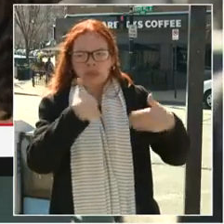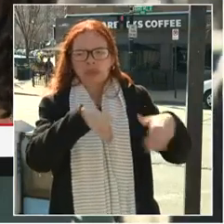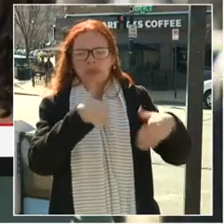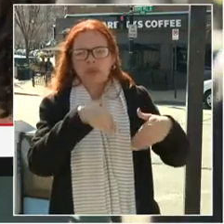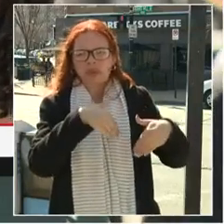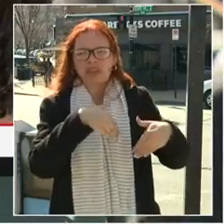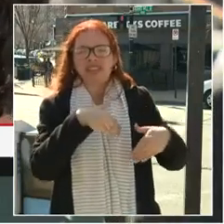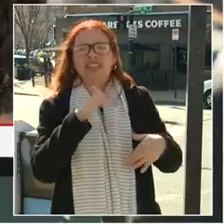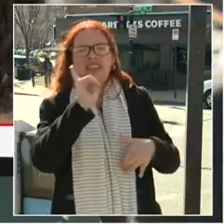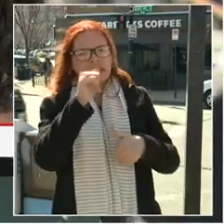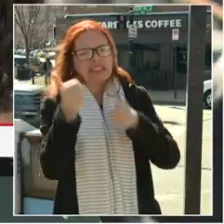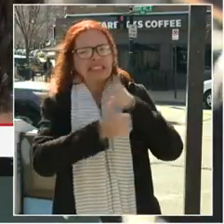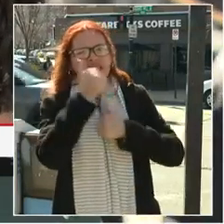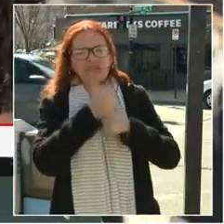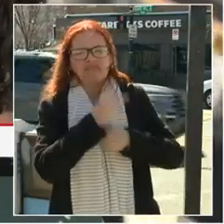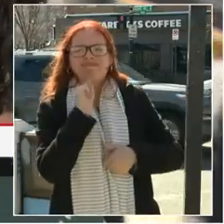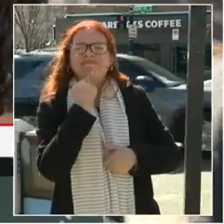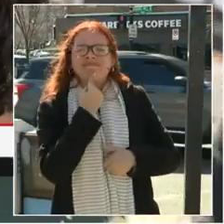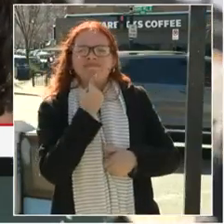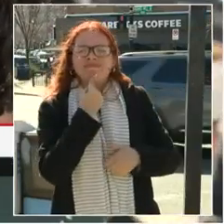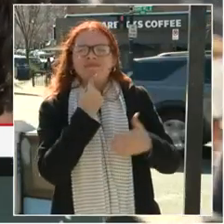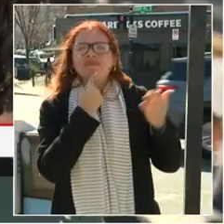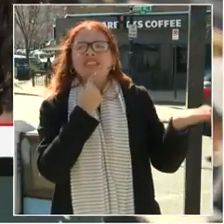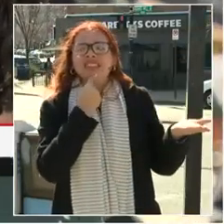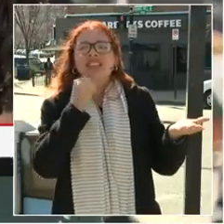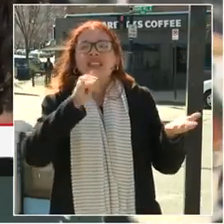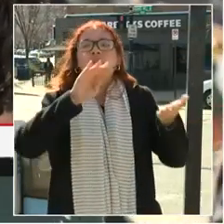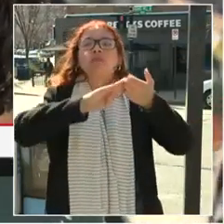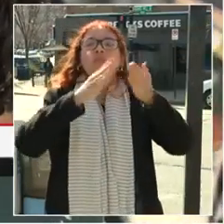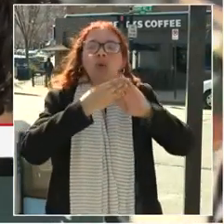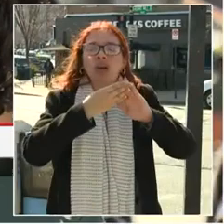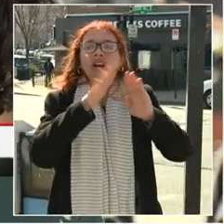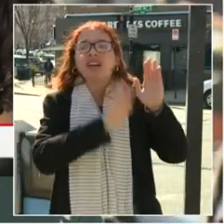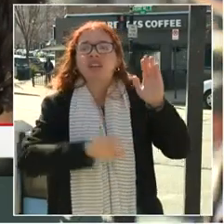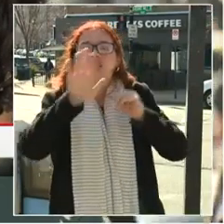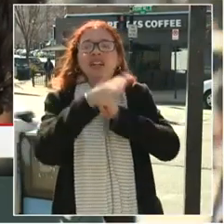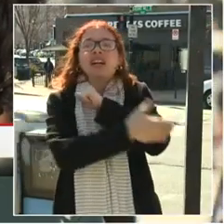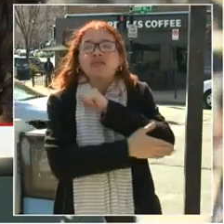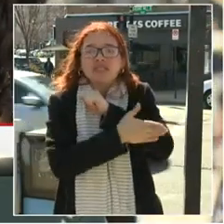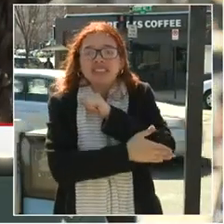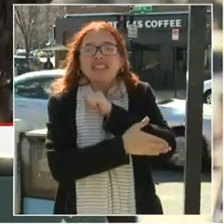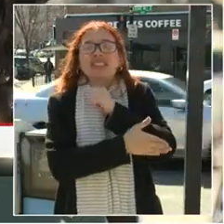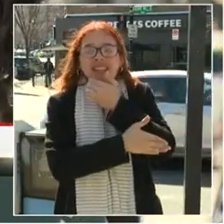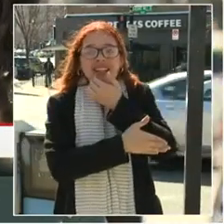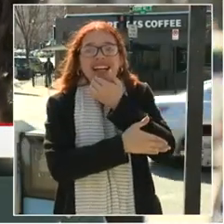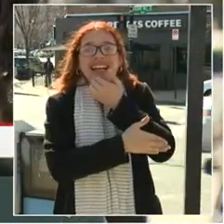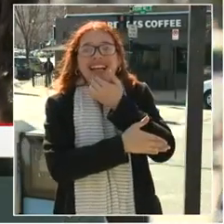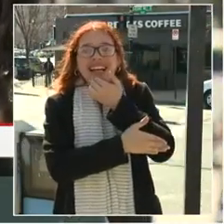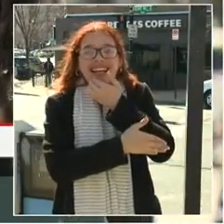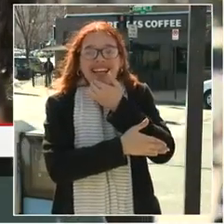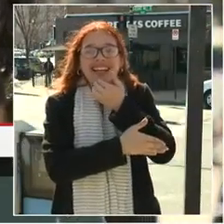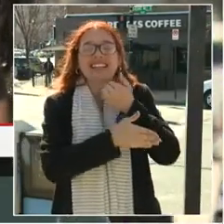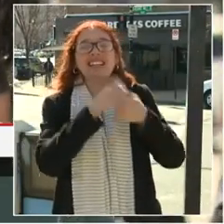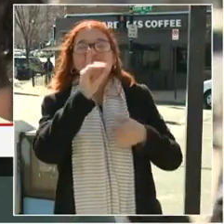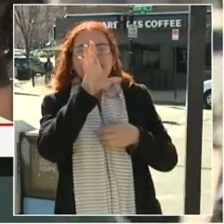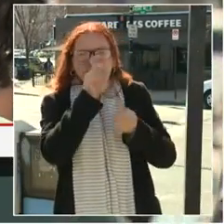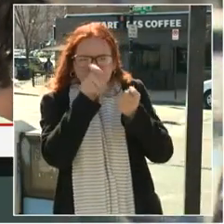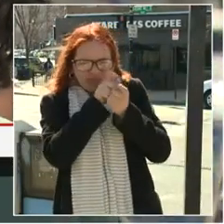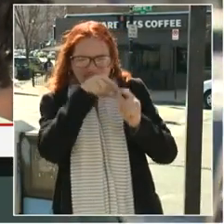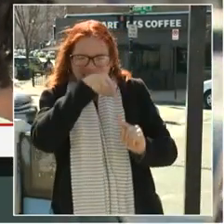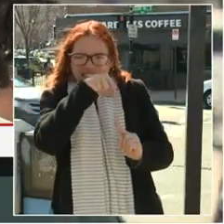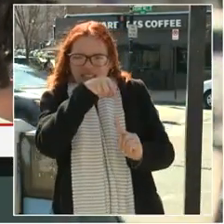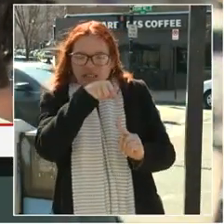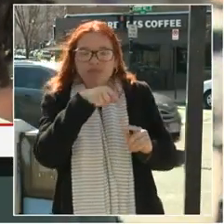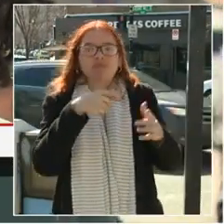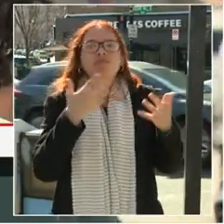visitors, even compared to other cities across the country. Do you think that perception of D.C. is accurate? I think that we